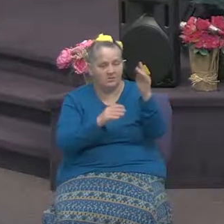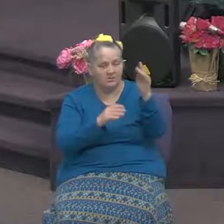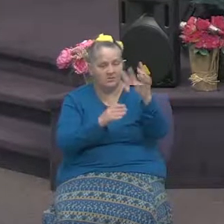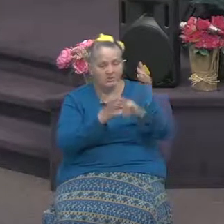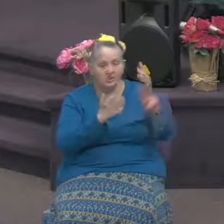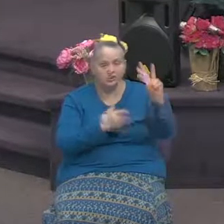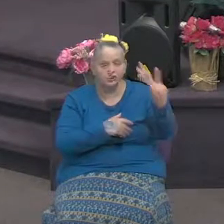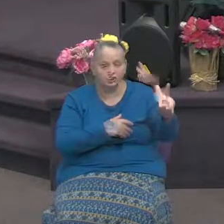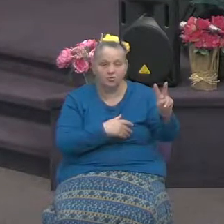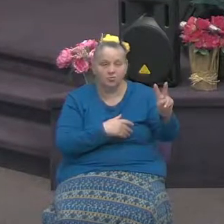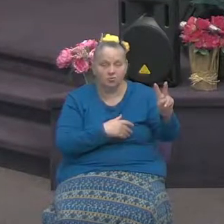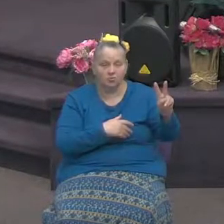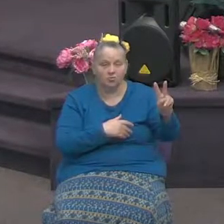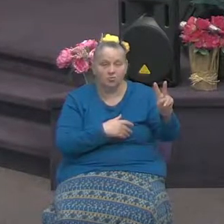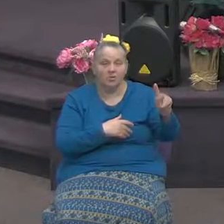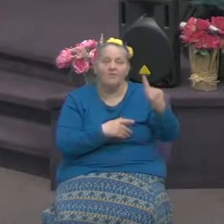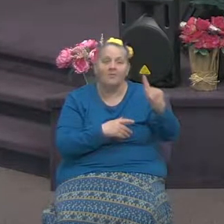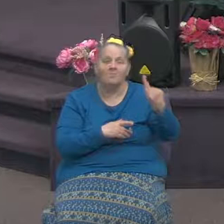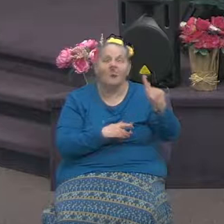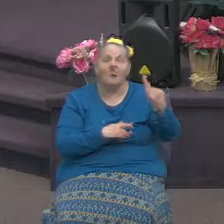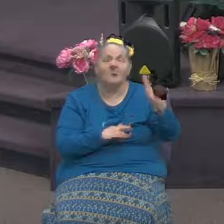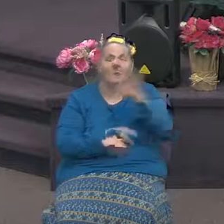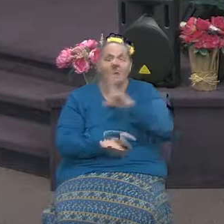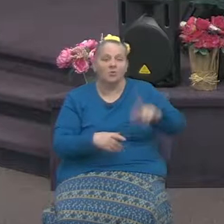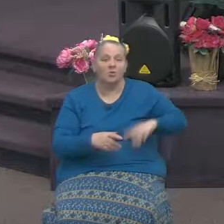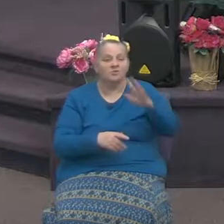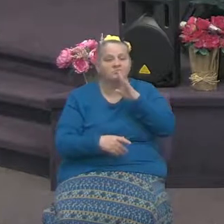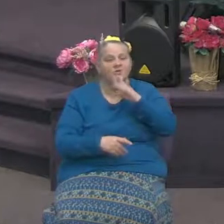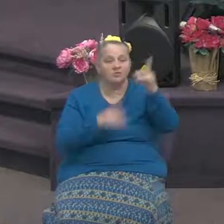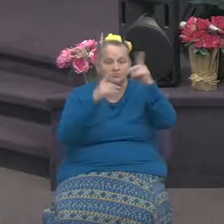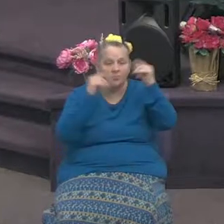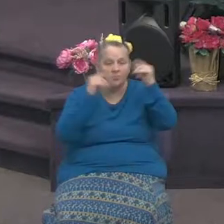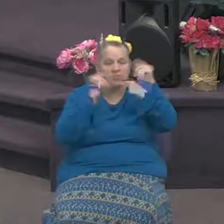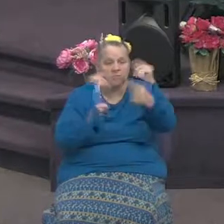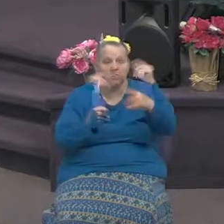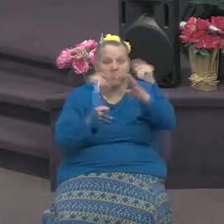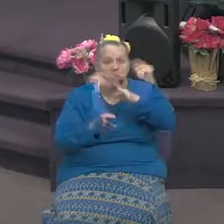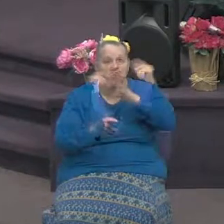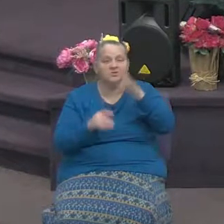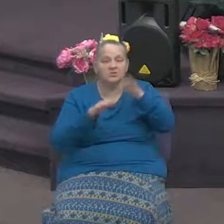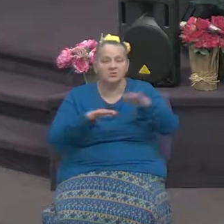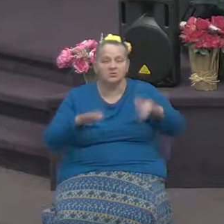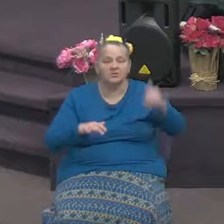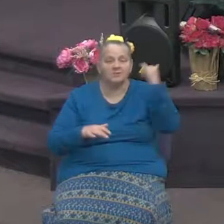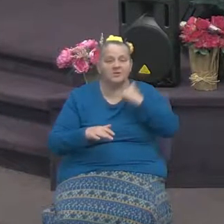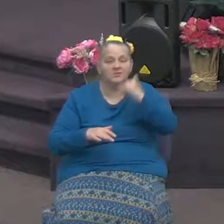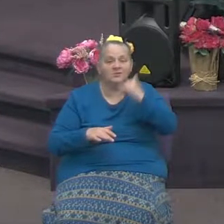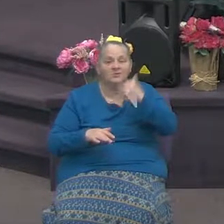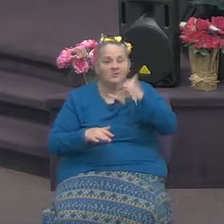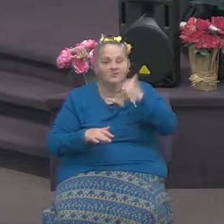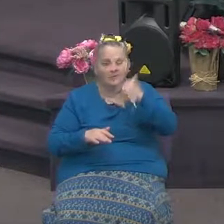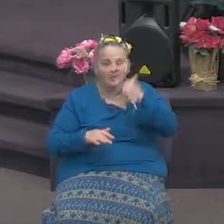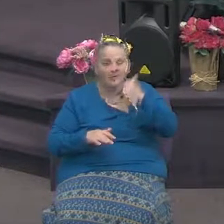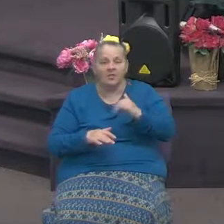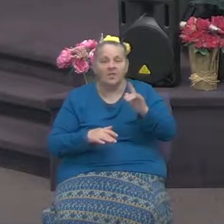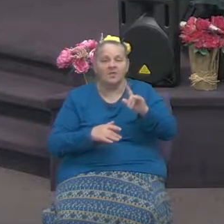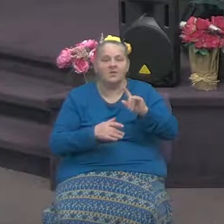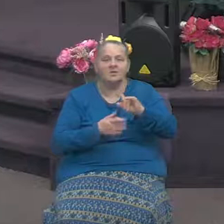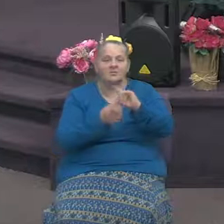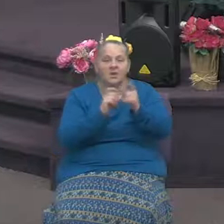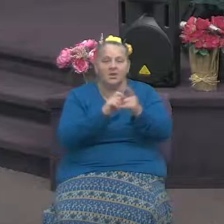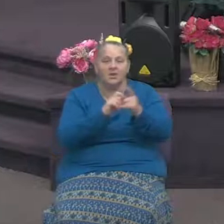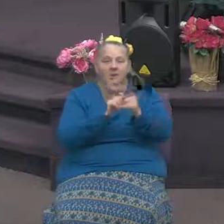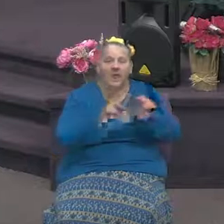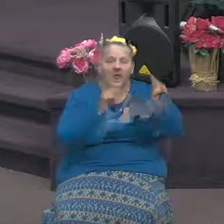2. Well, actually, we'll start at verse 1. And the Lord spake unto Moses, saying, speak unto the children of Israel, that they turn and